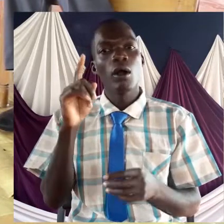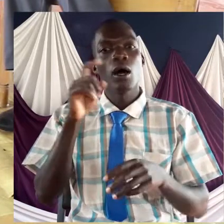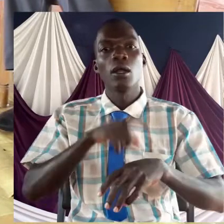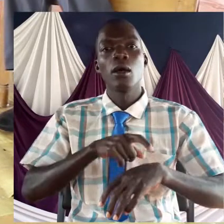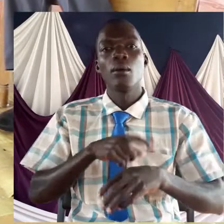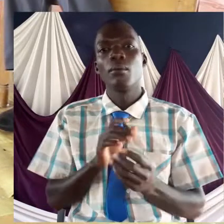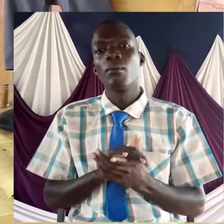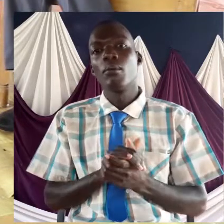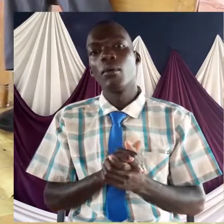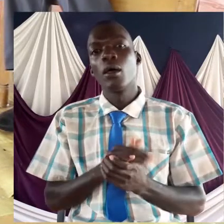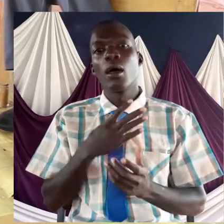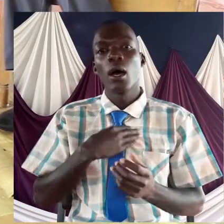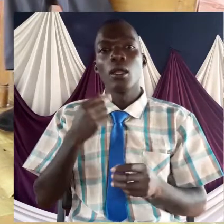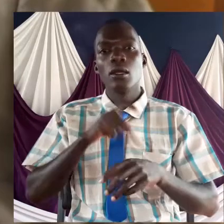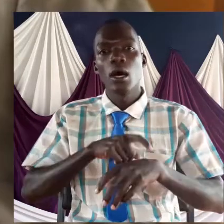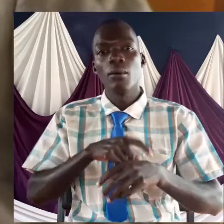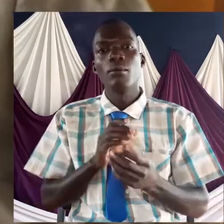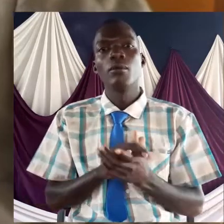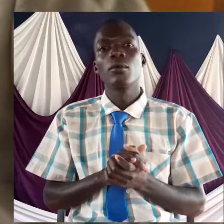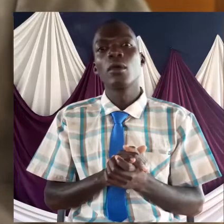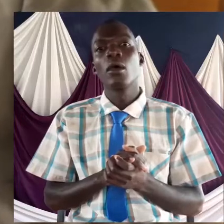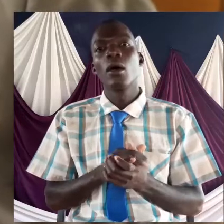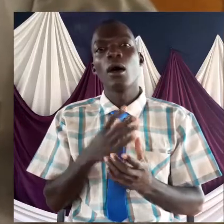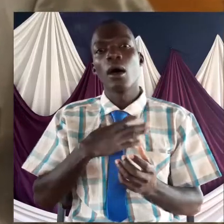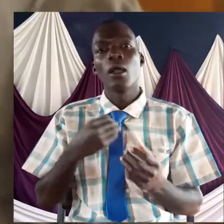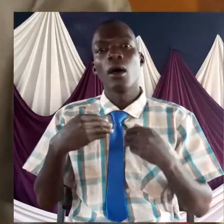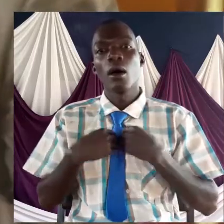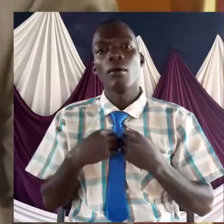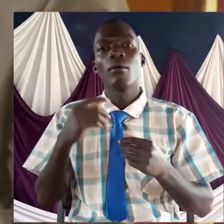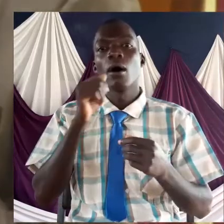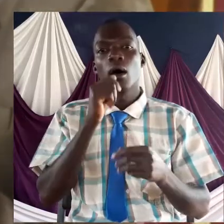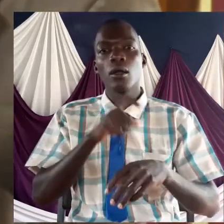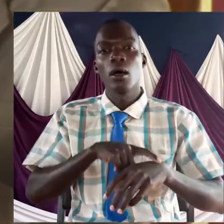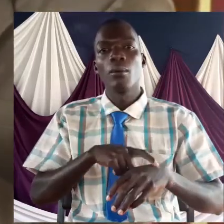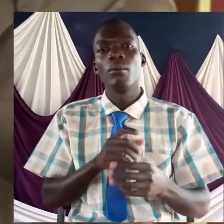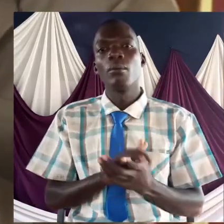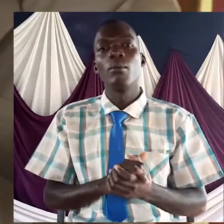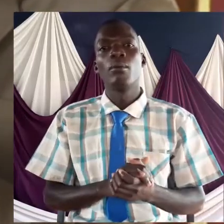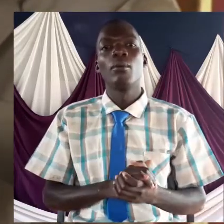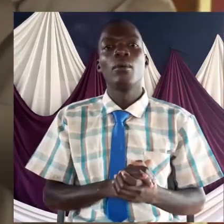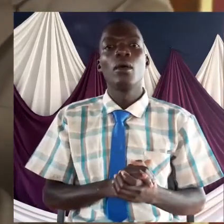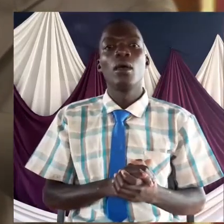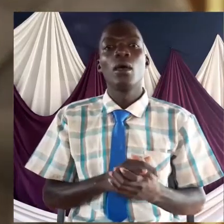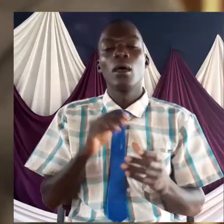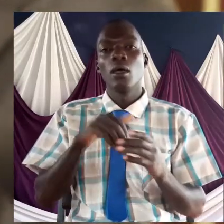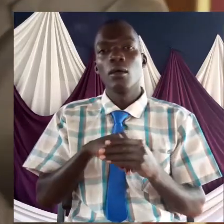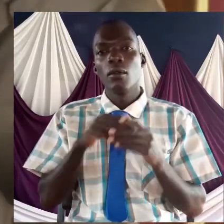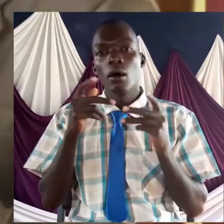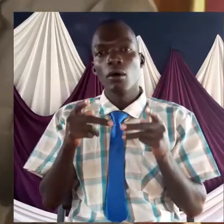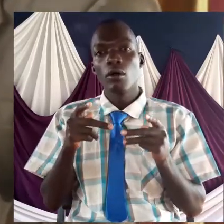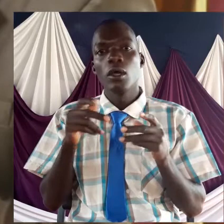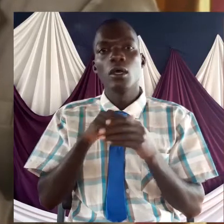time and times and half a time. In the context of